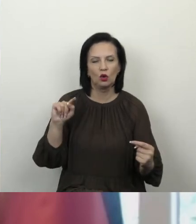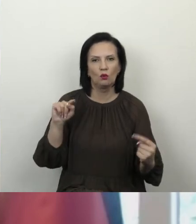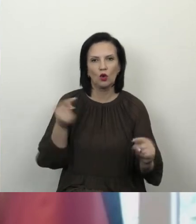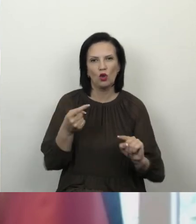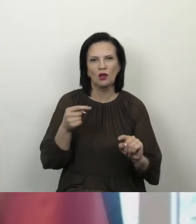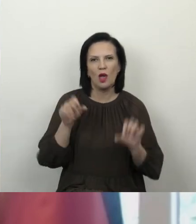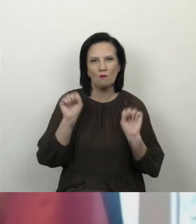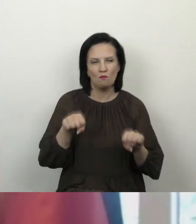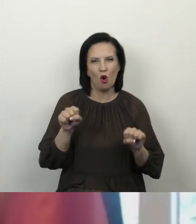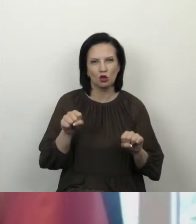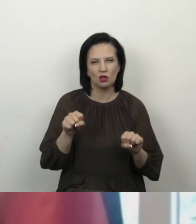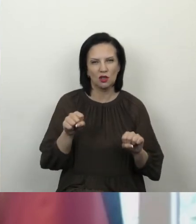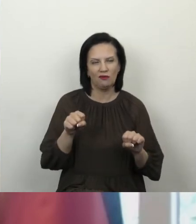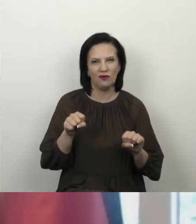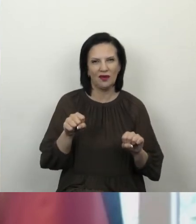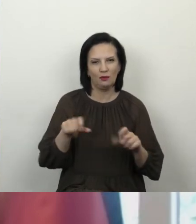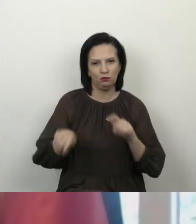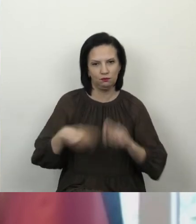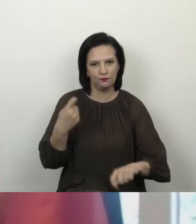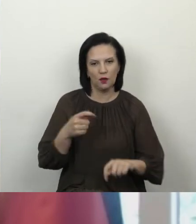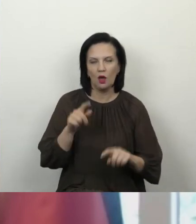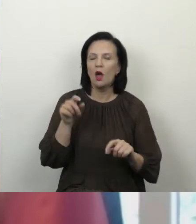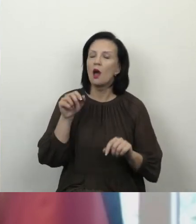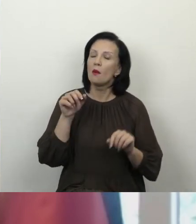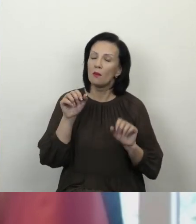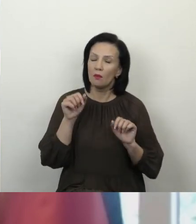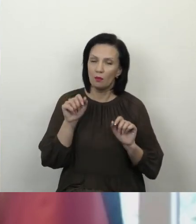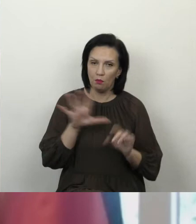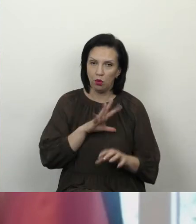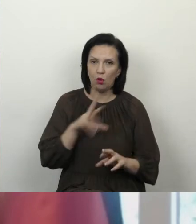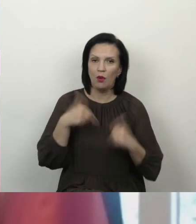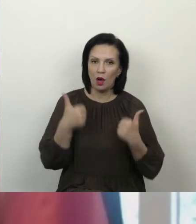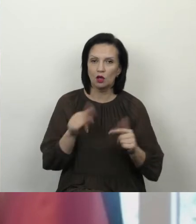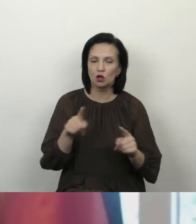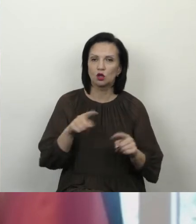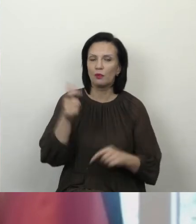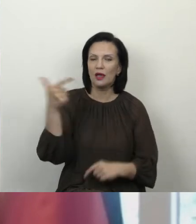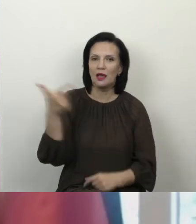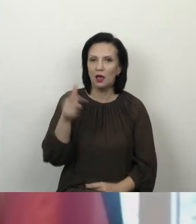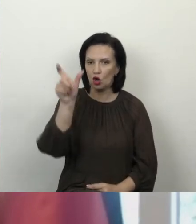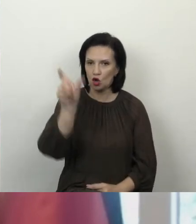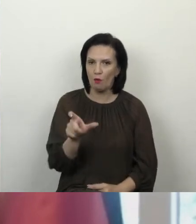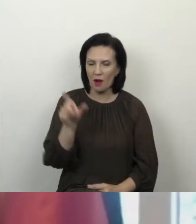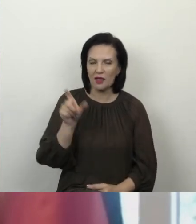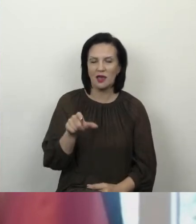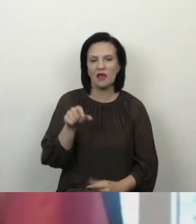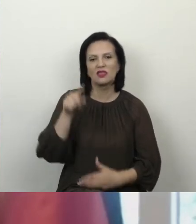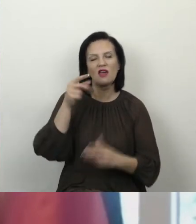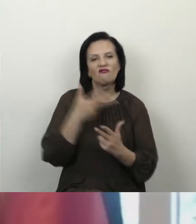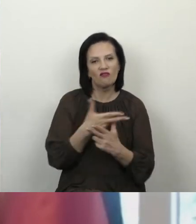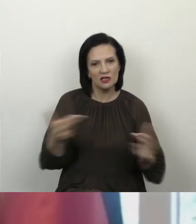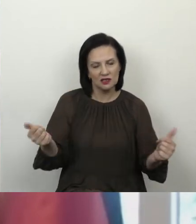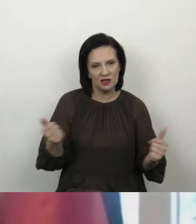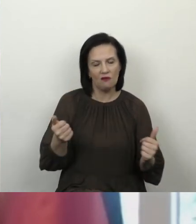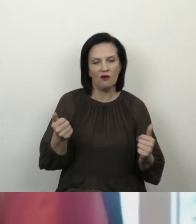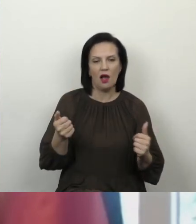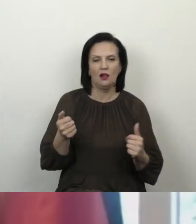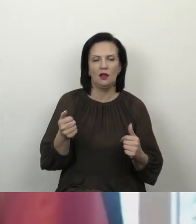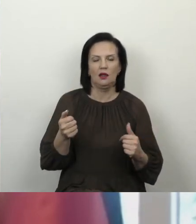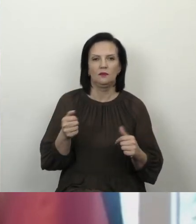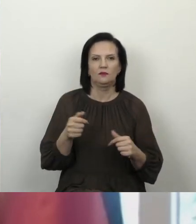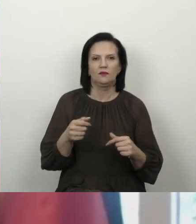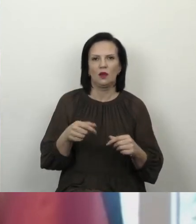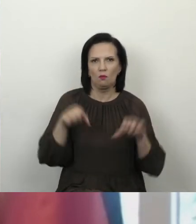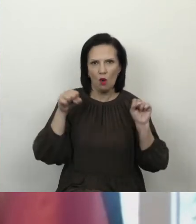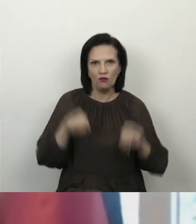recognized the power of the administrative courts to protect their civil participation rights and freedoms. All